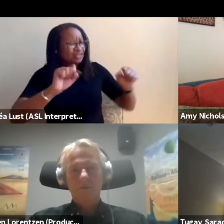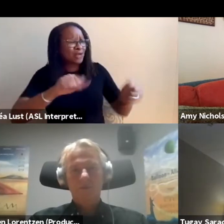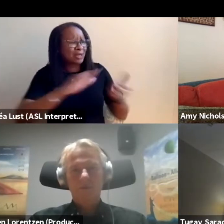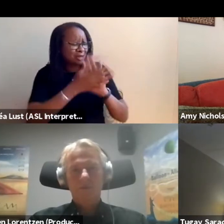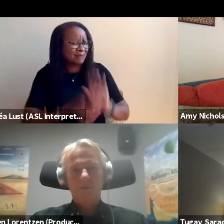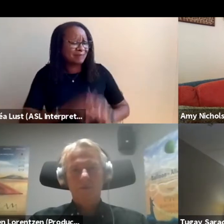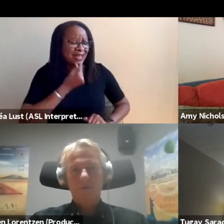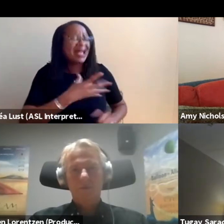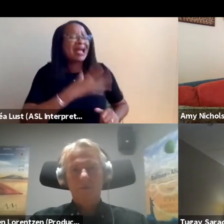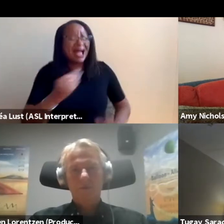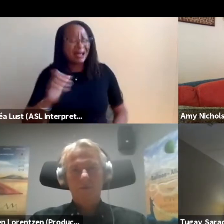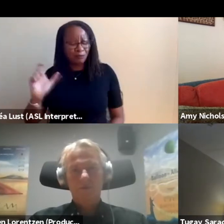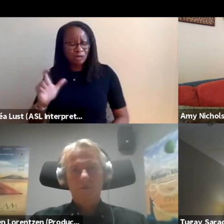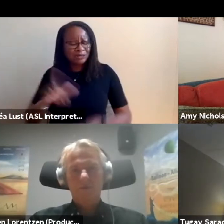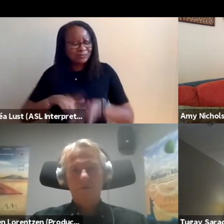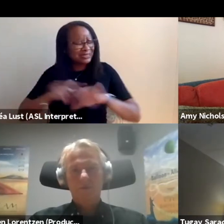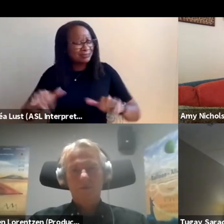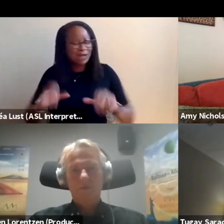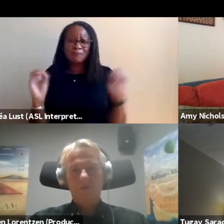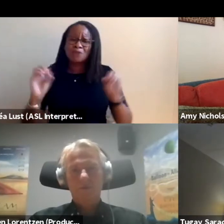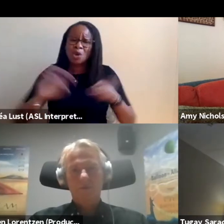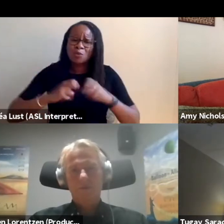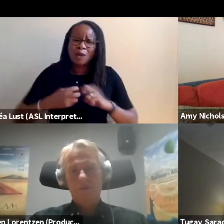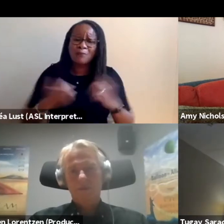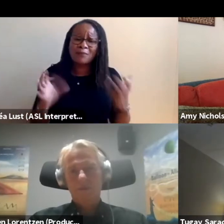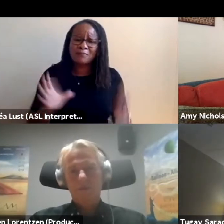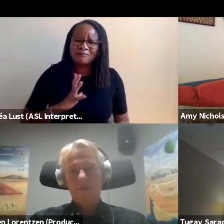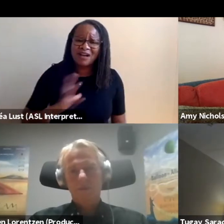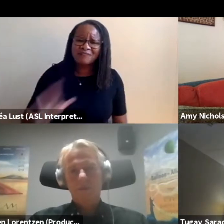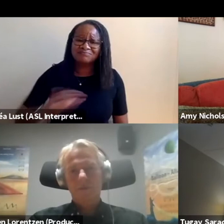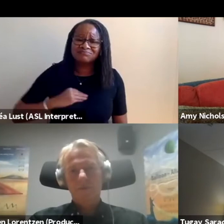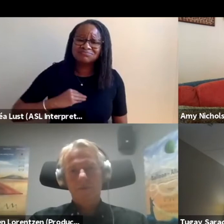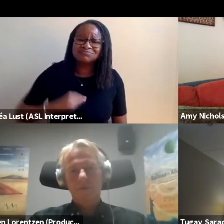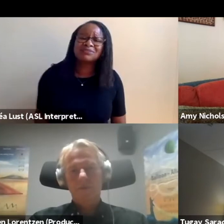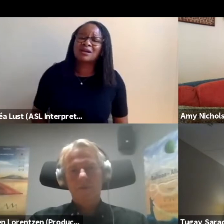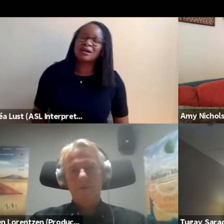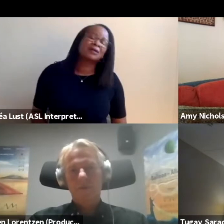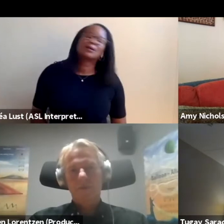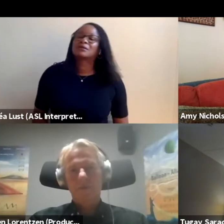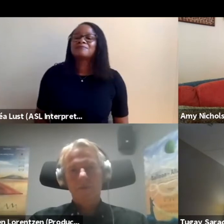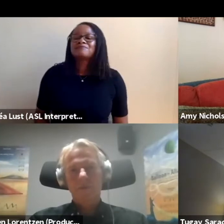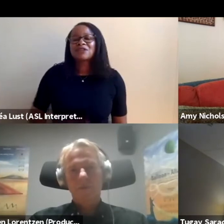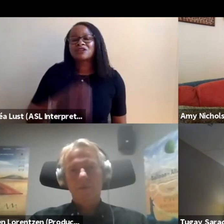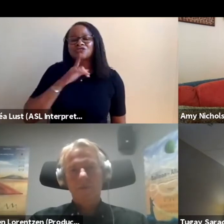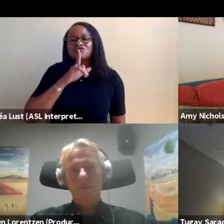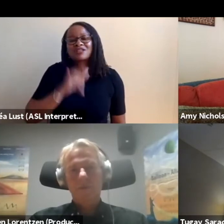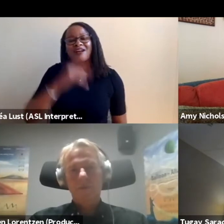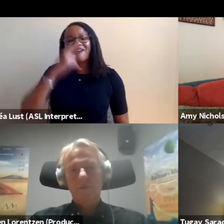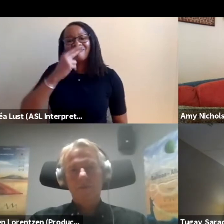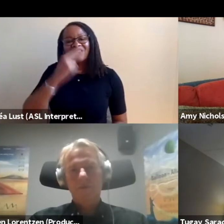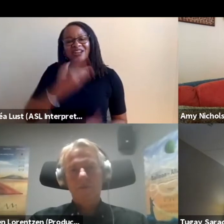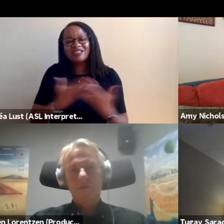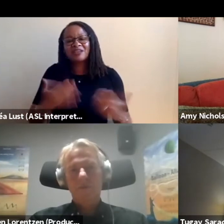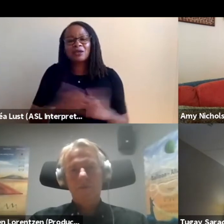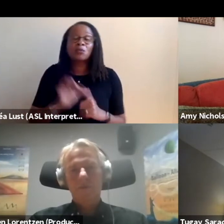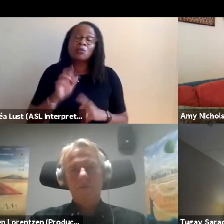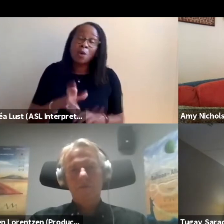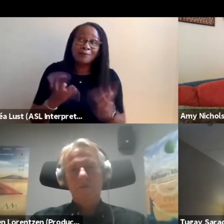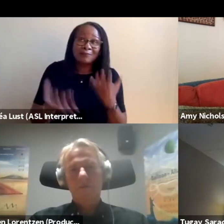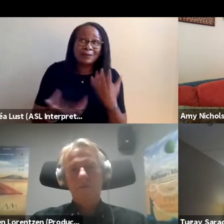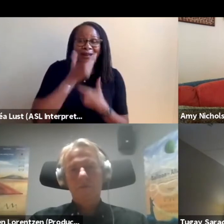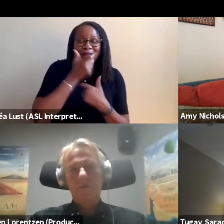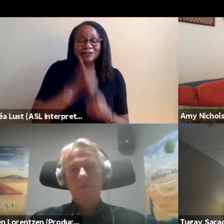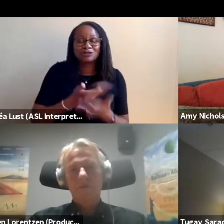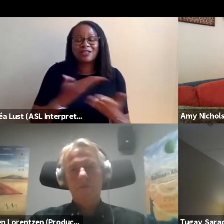no problem. And yeah, you know, there's actually also a funny thing or interesting thing. The